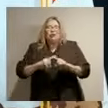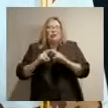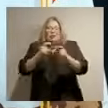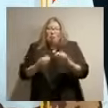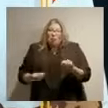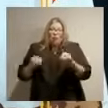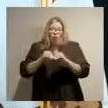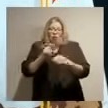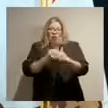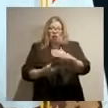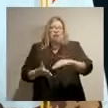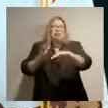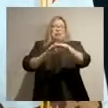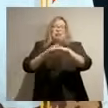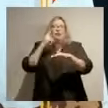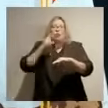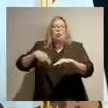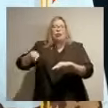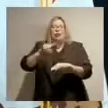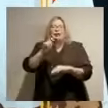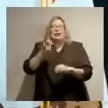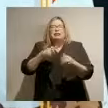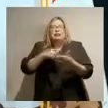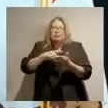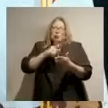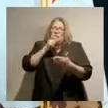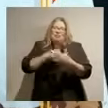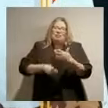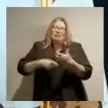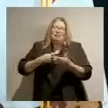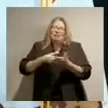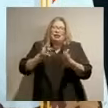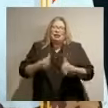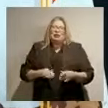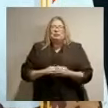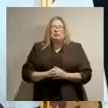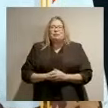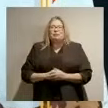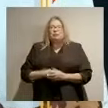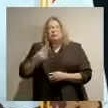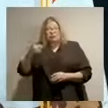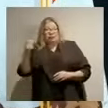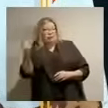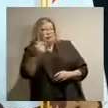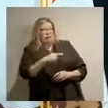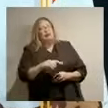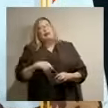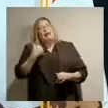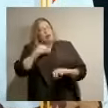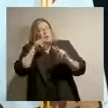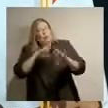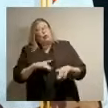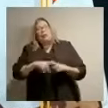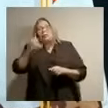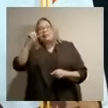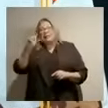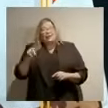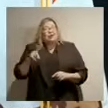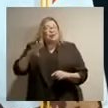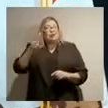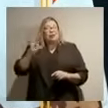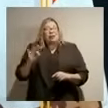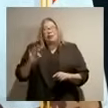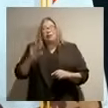lines. Thank you very much. And the second question here is for our viewers from San Diego through Bakersfield, San Francisco, and all the way north to